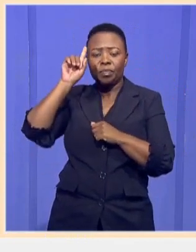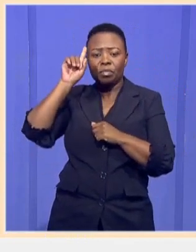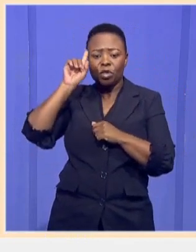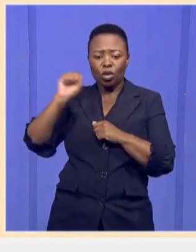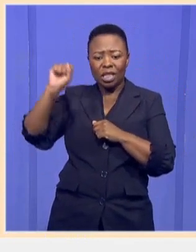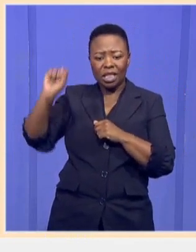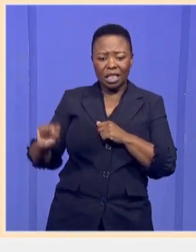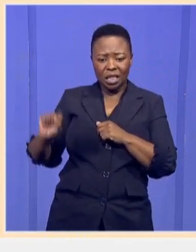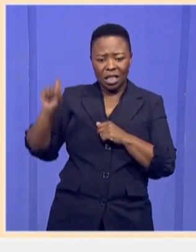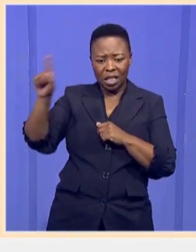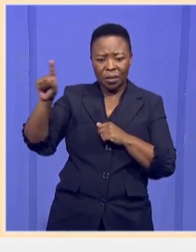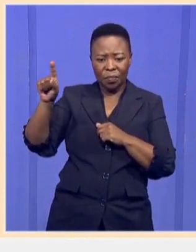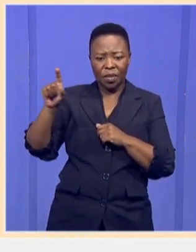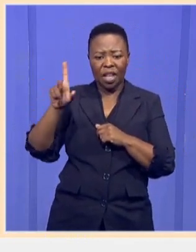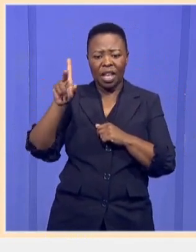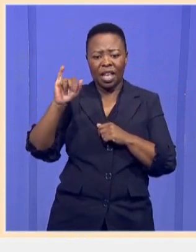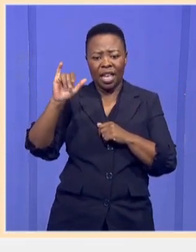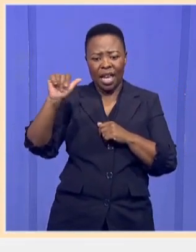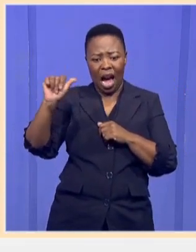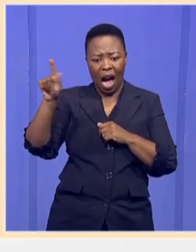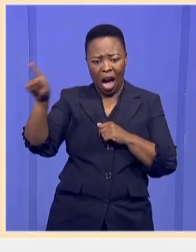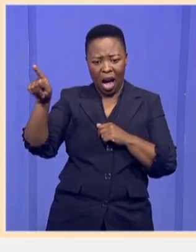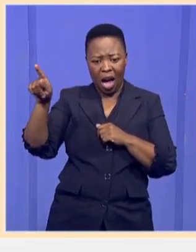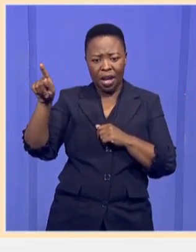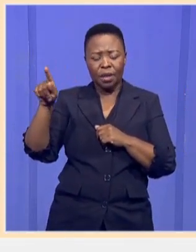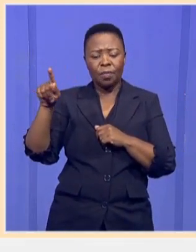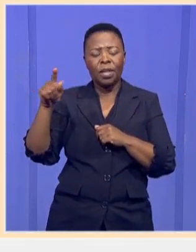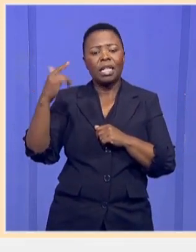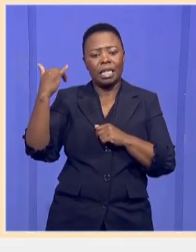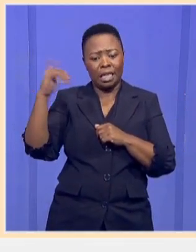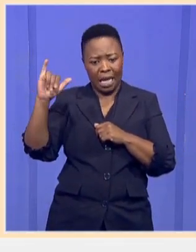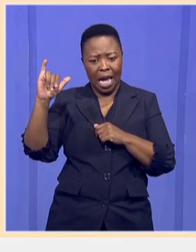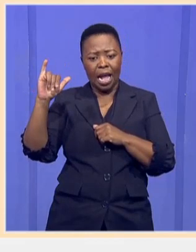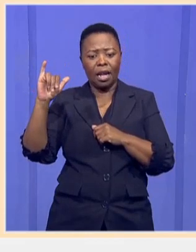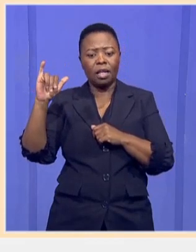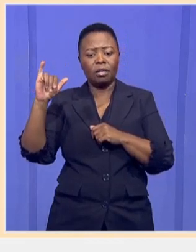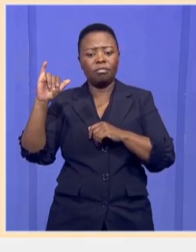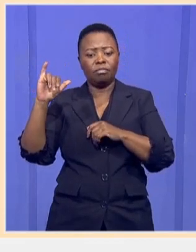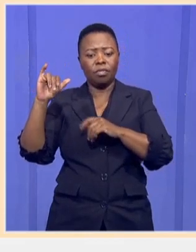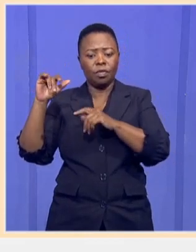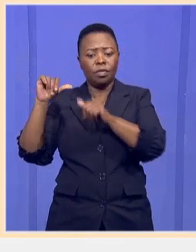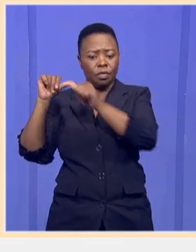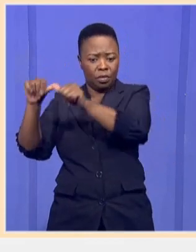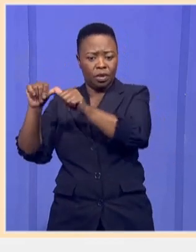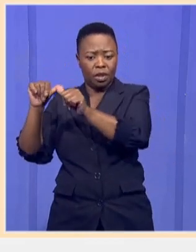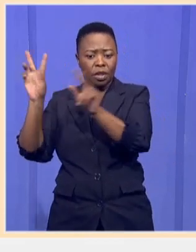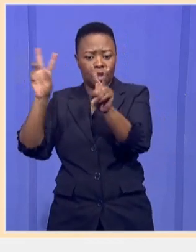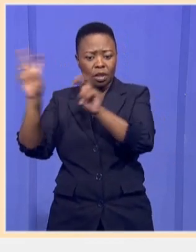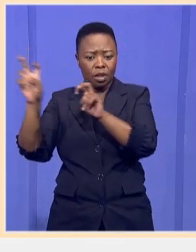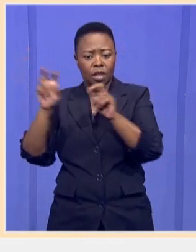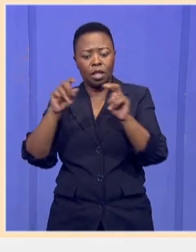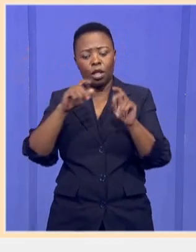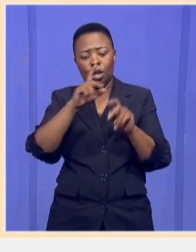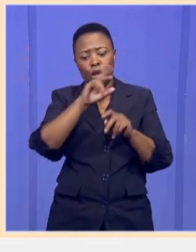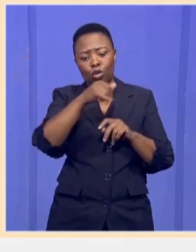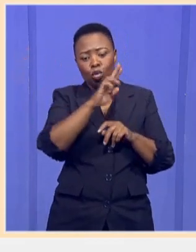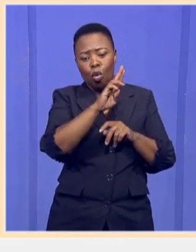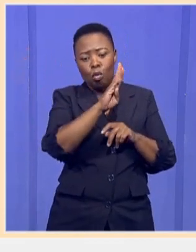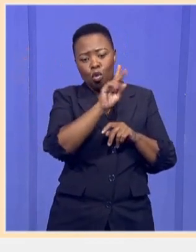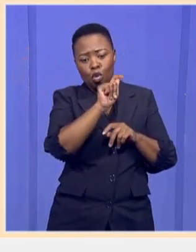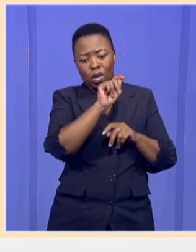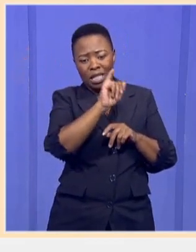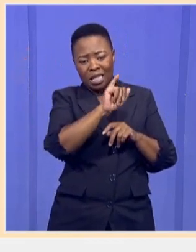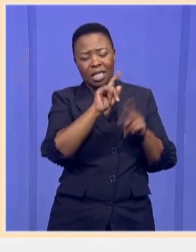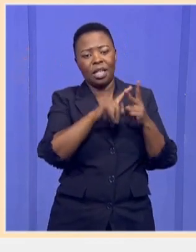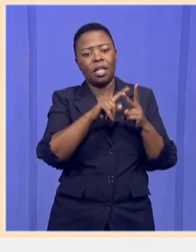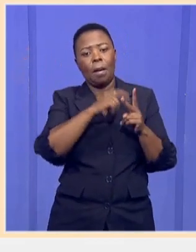President Salva Kiir continues to be seized with the matter, along with the President of Djibouti and the President of